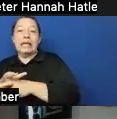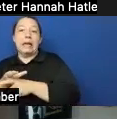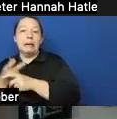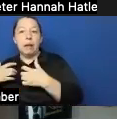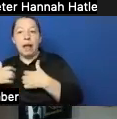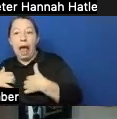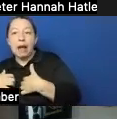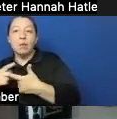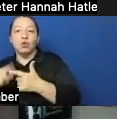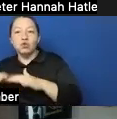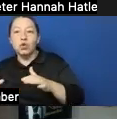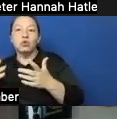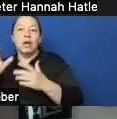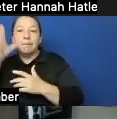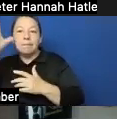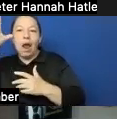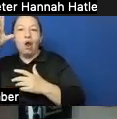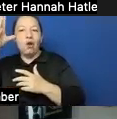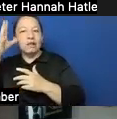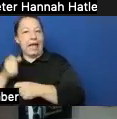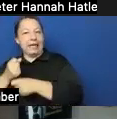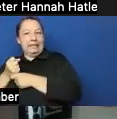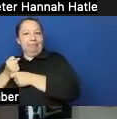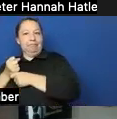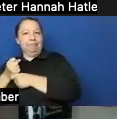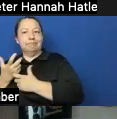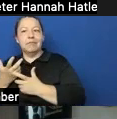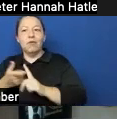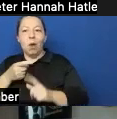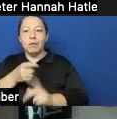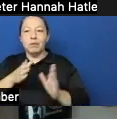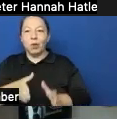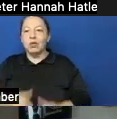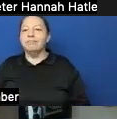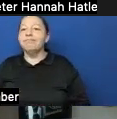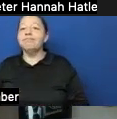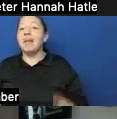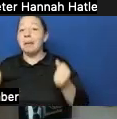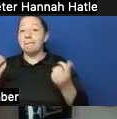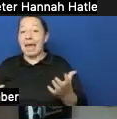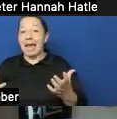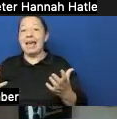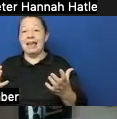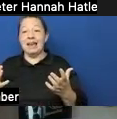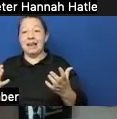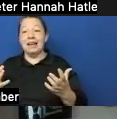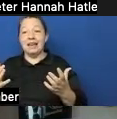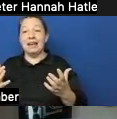tribal retaliation that quite often in many abuse relationships,